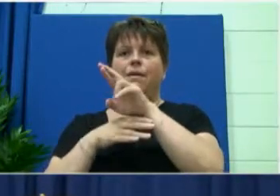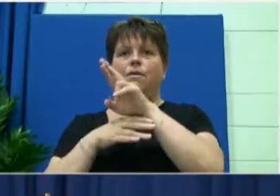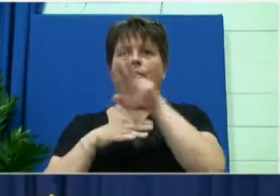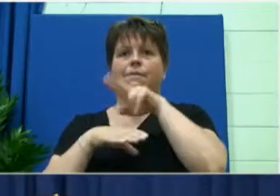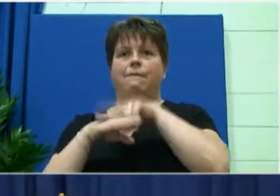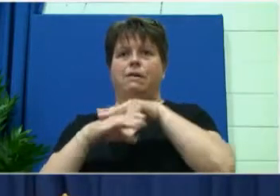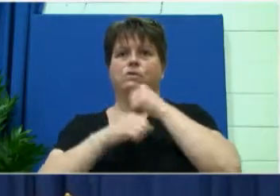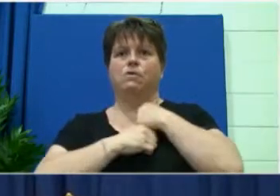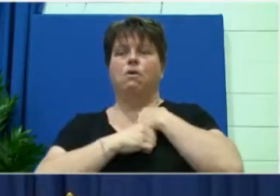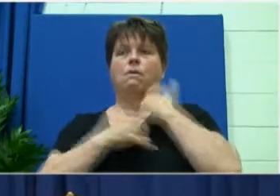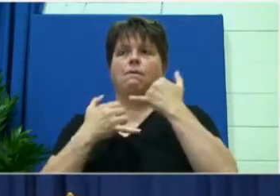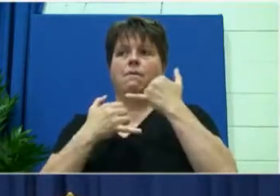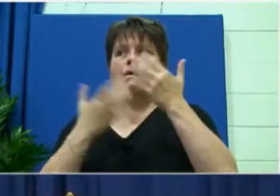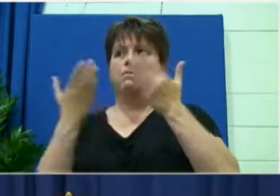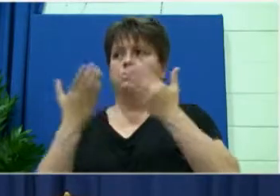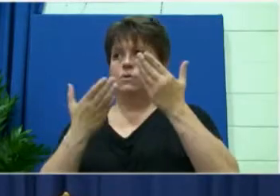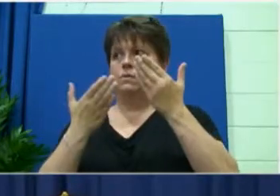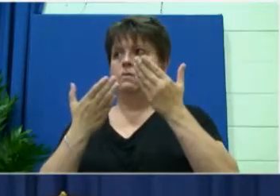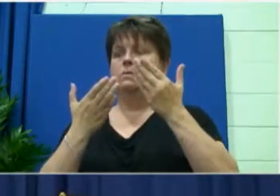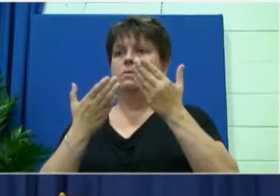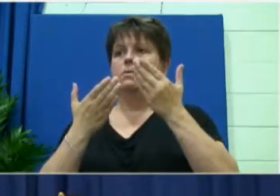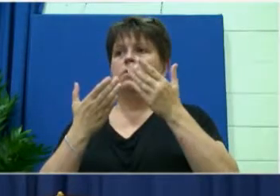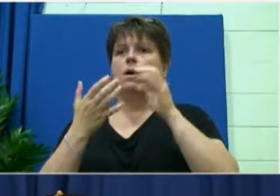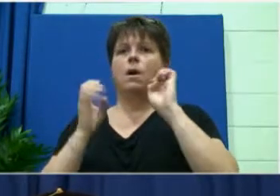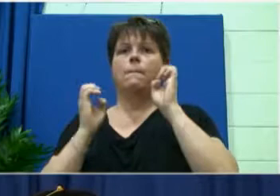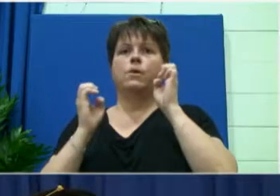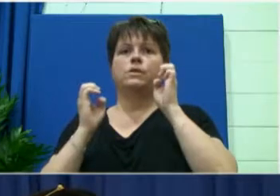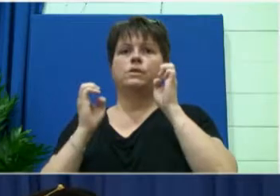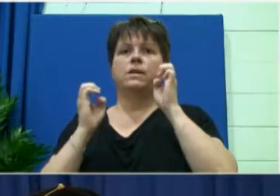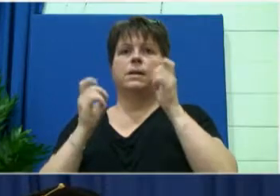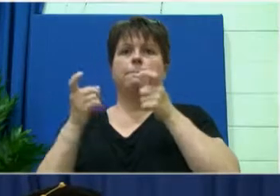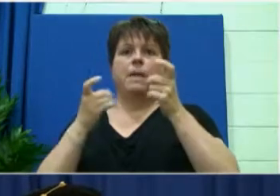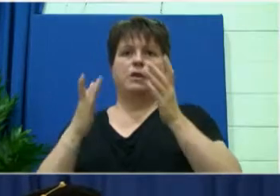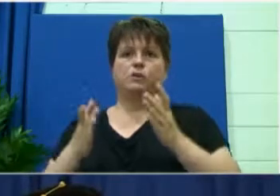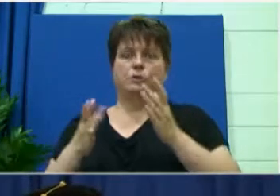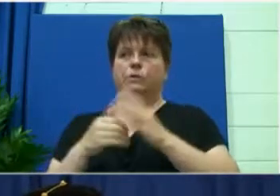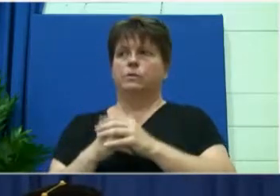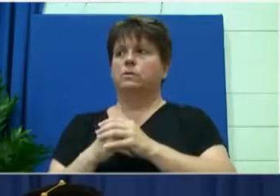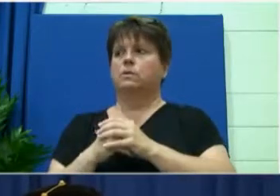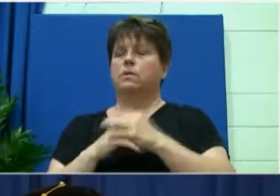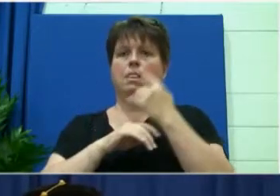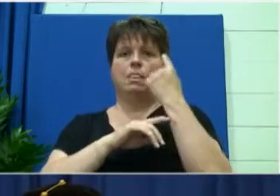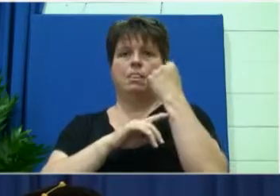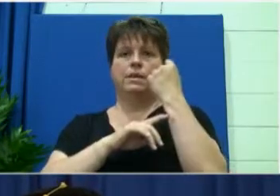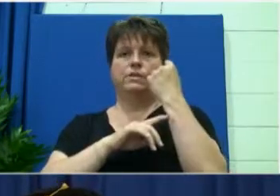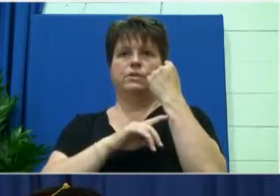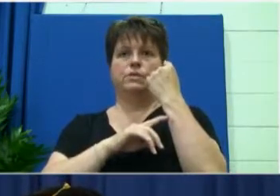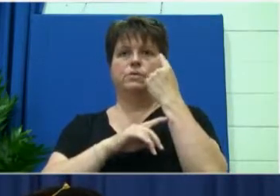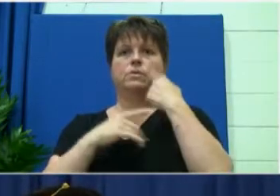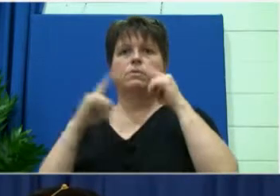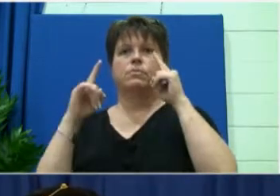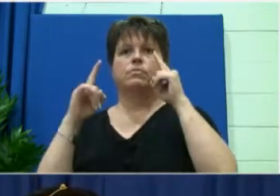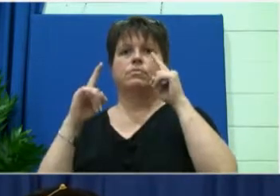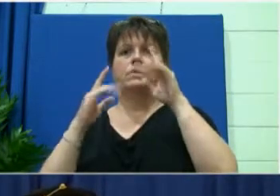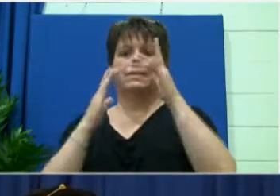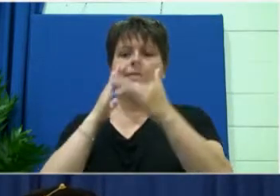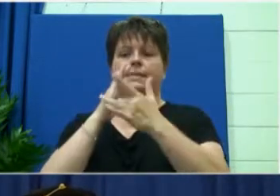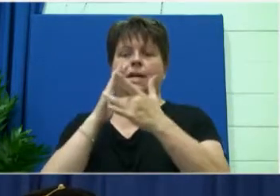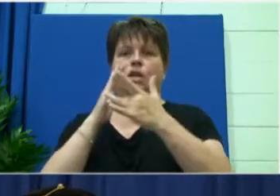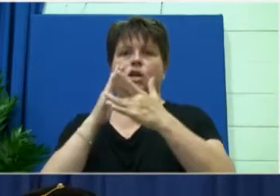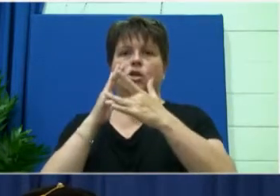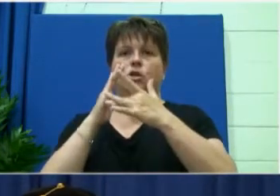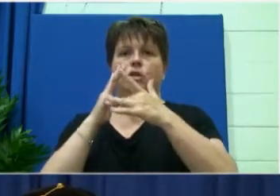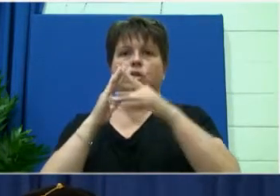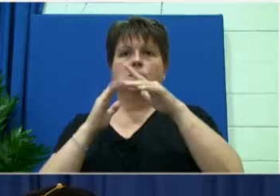Guard, where he currently serves as emergency manager. Last year, he achieved the rank of technical